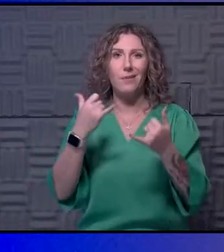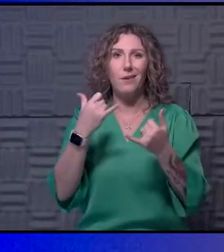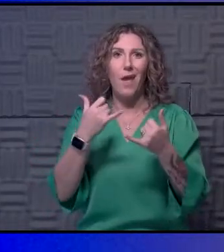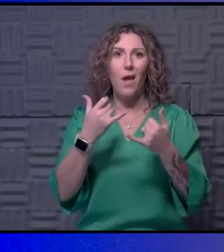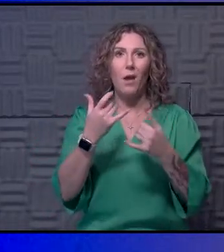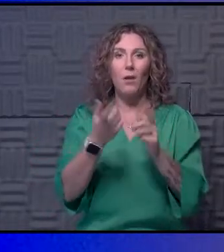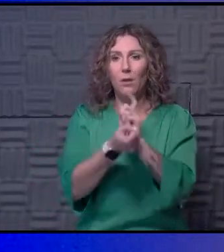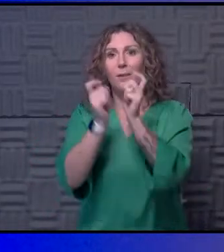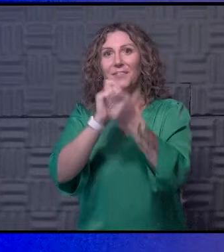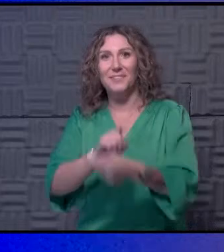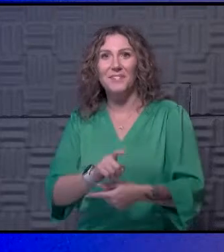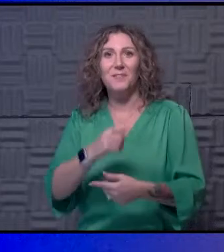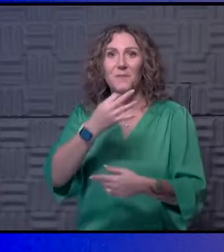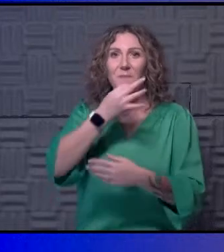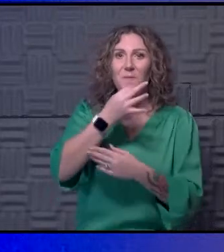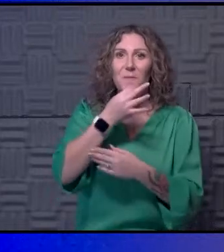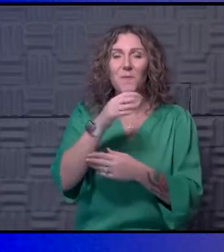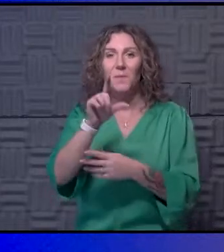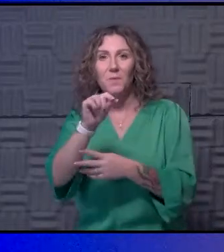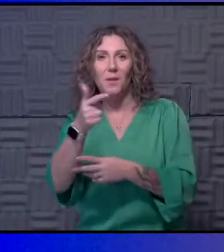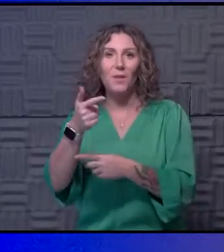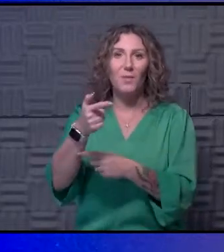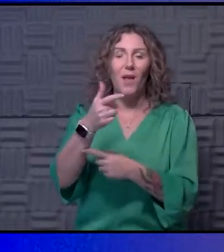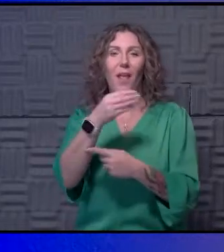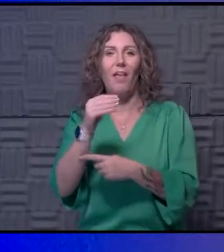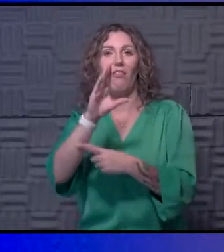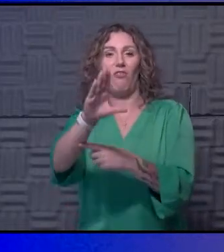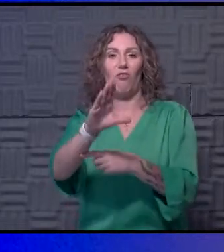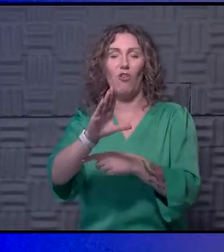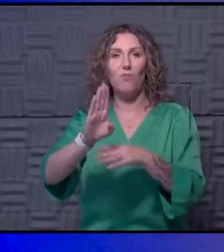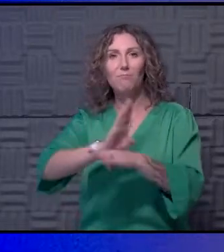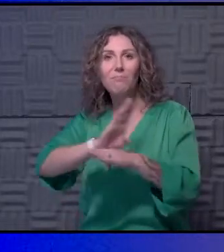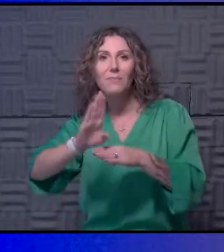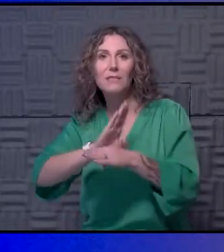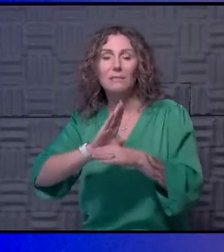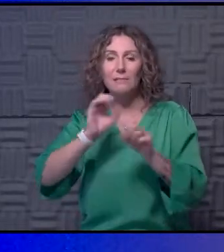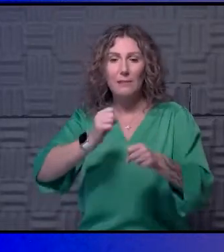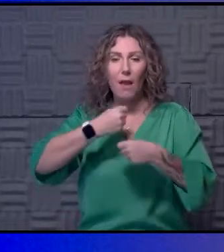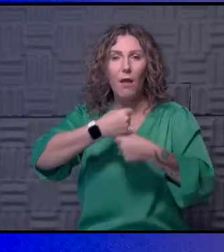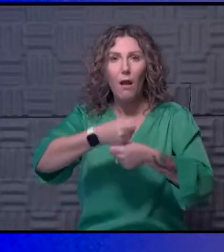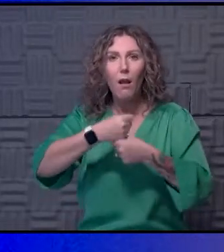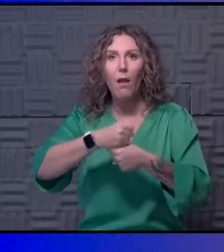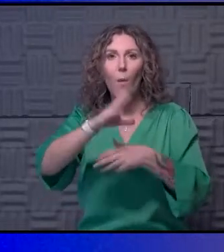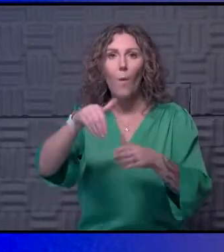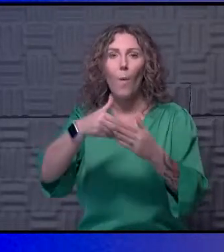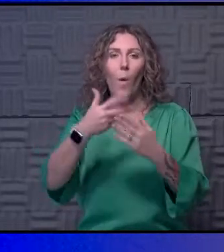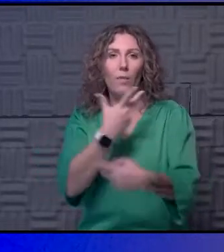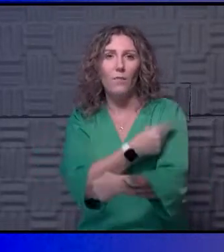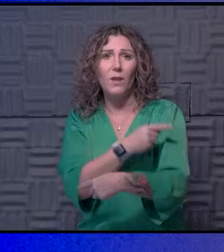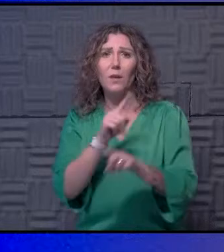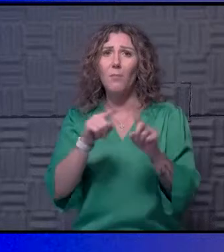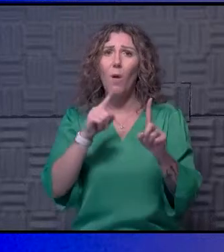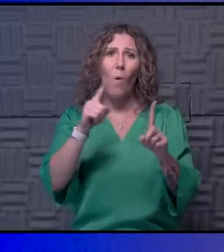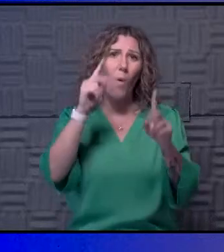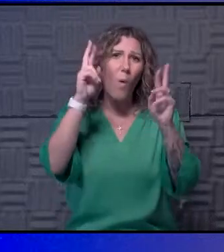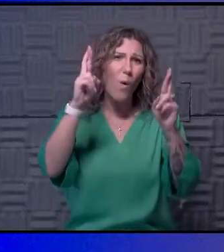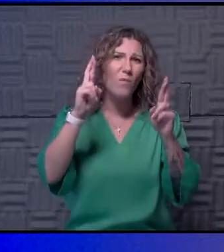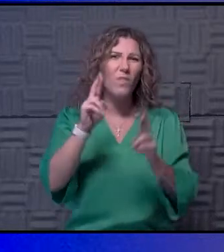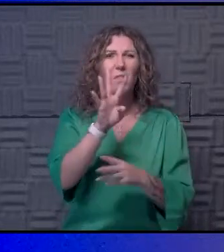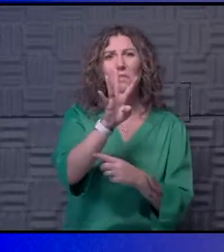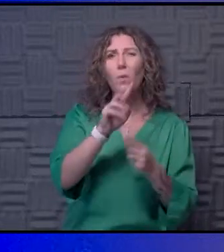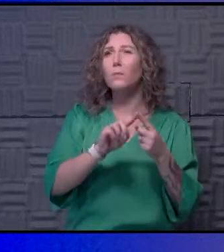other companies are going to be able to keep their production ramped up and have all those vaccines. But hopefully, just as you said, by 4 to 6